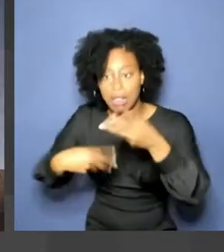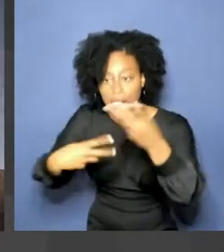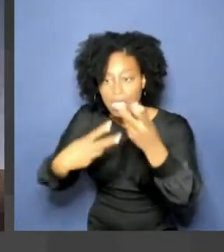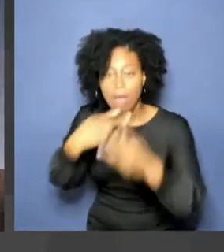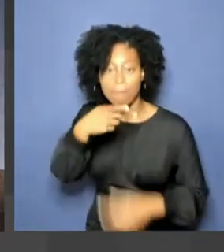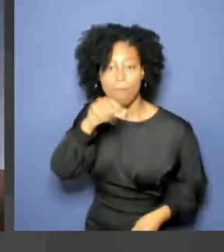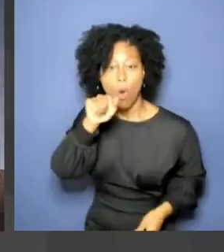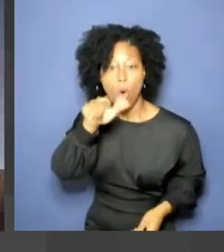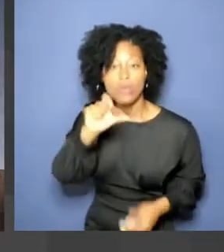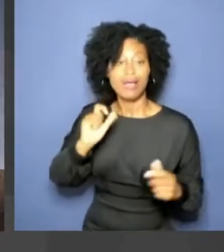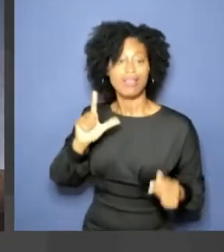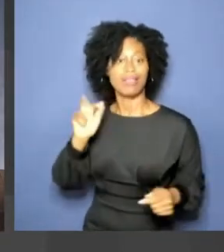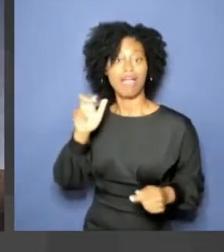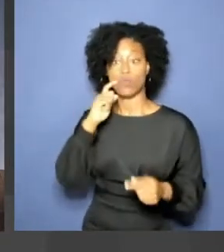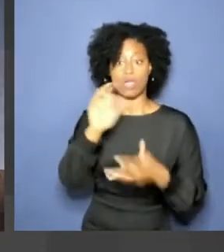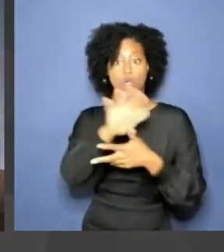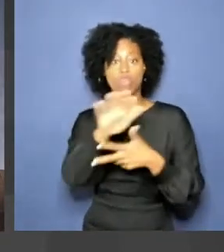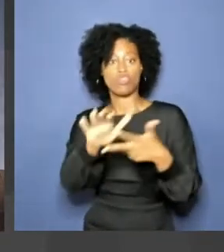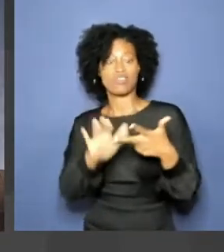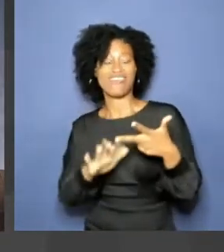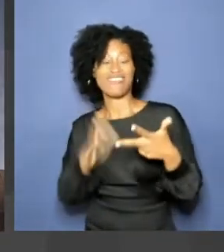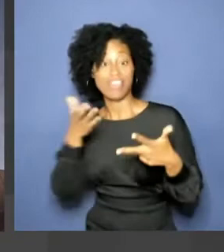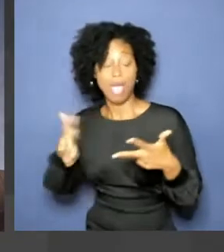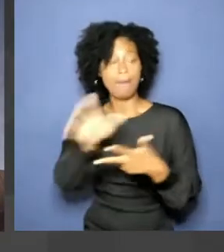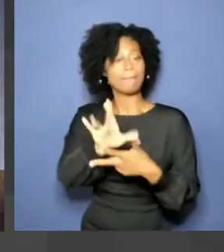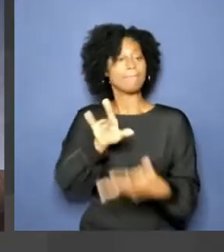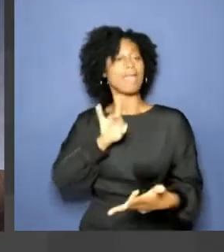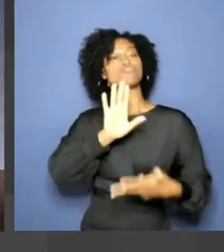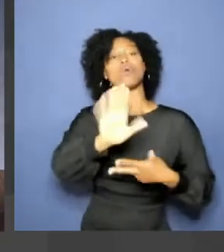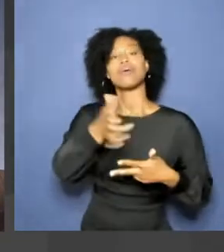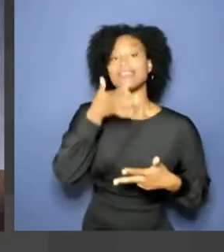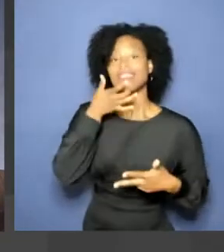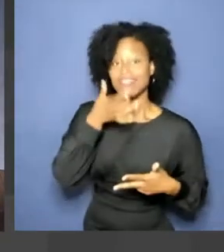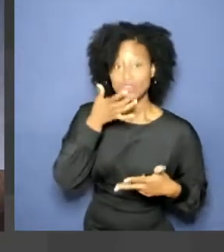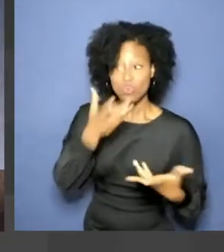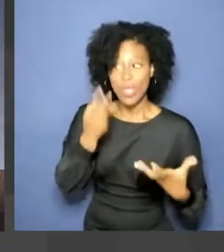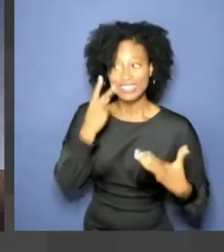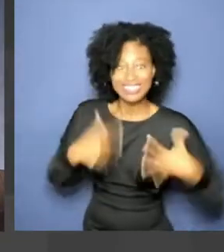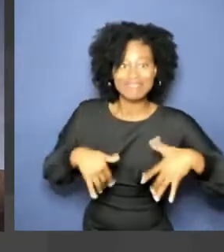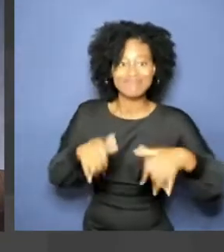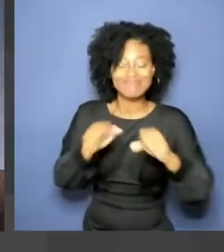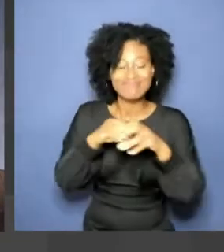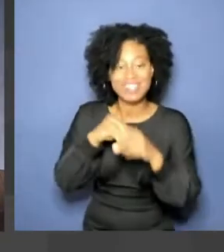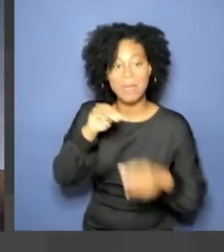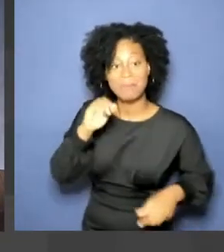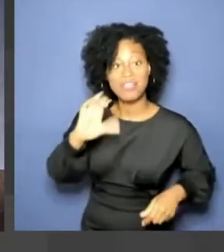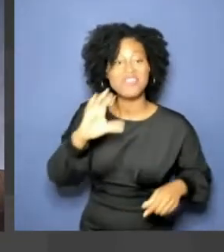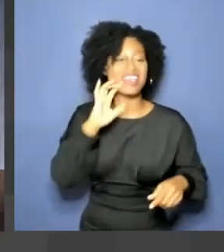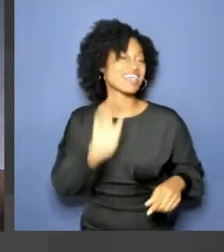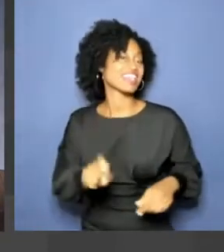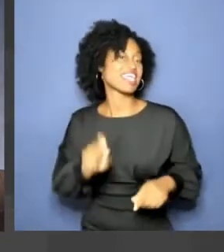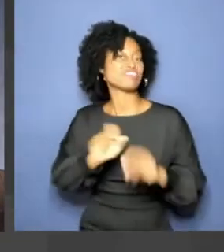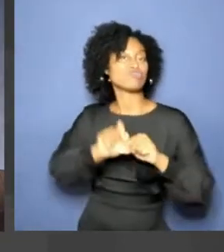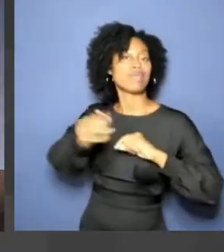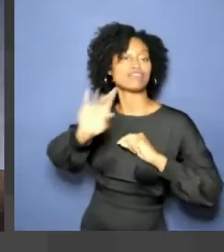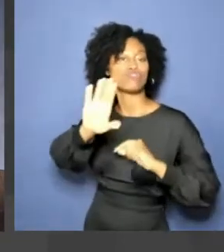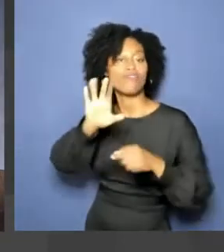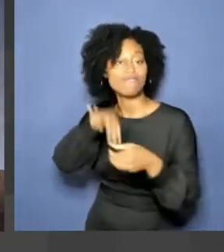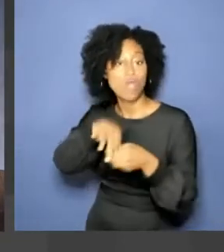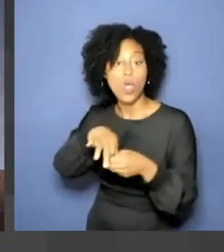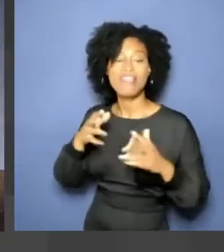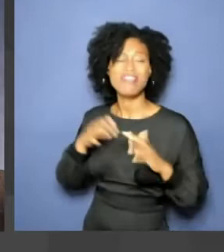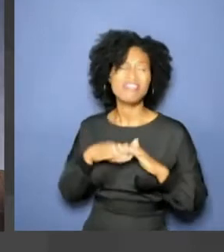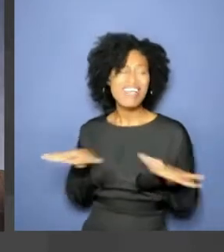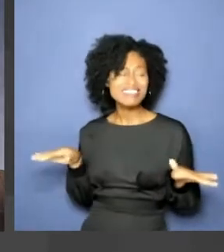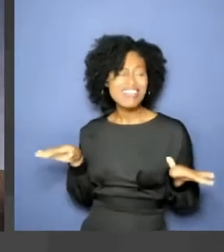3 mob options. Pick the one you want to see added to Minecraft and click to cast your vote. That's it. It's like